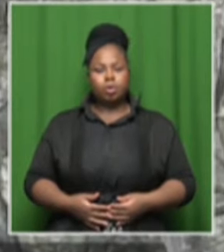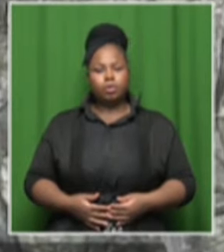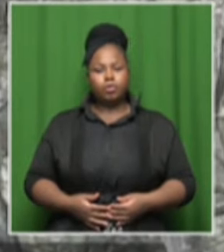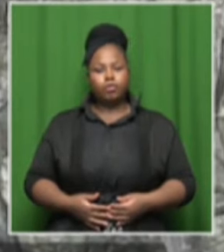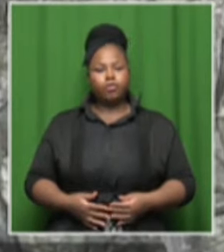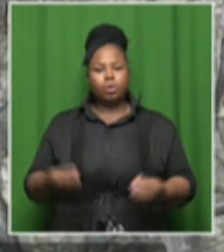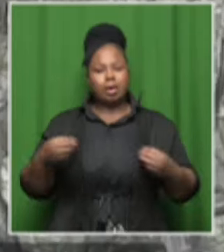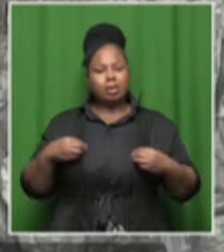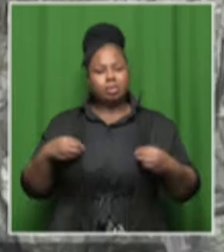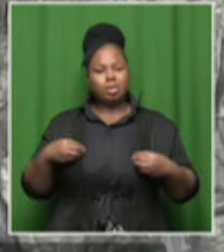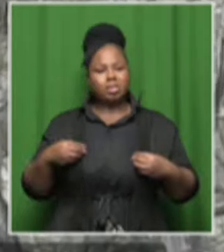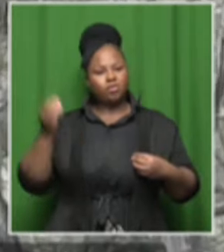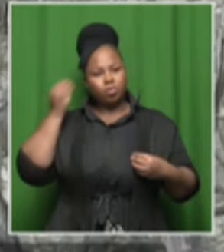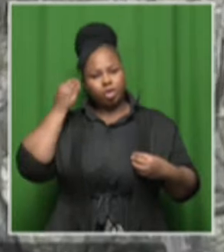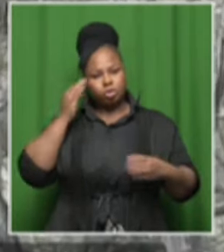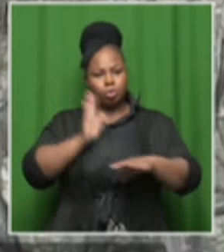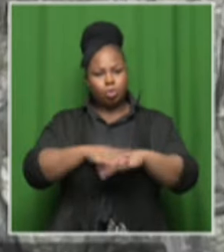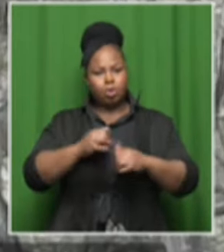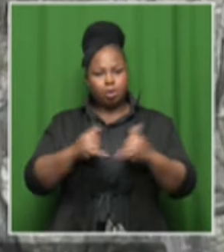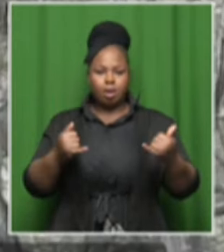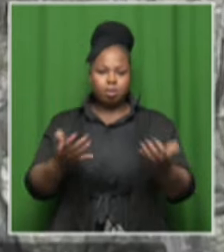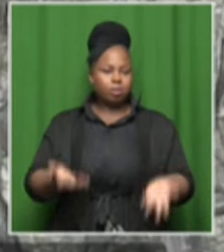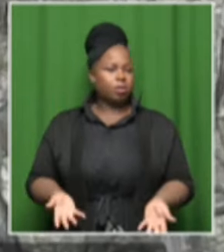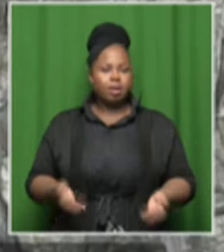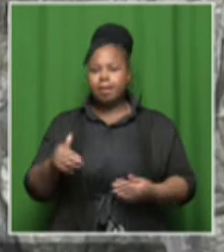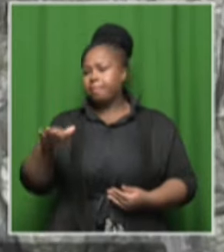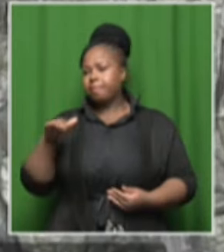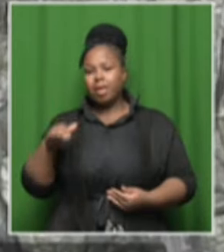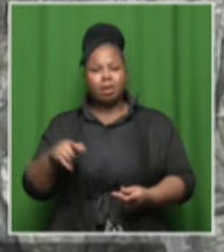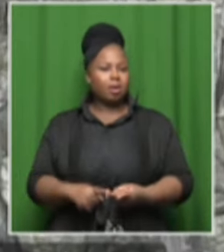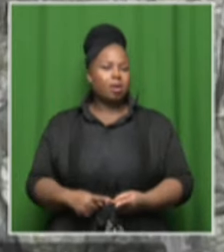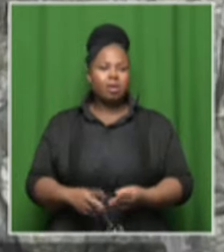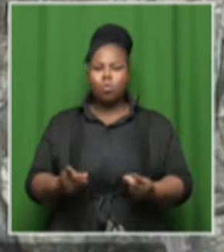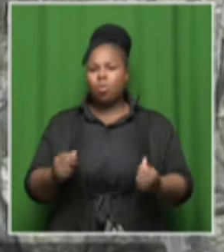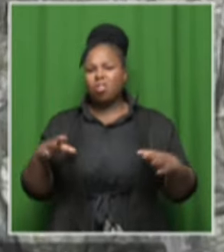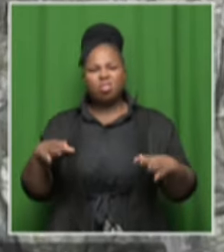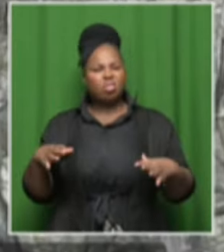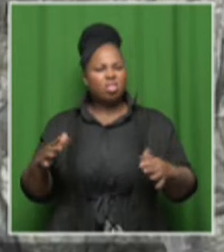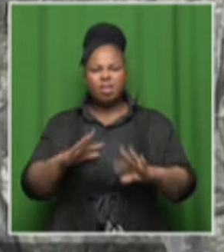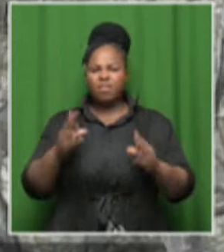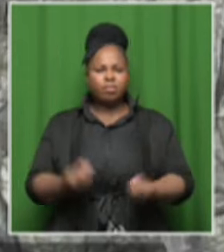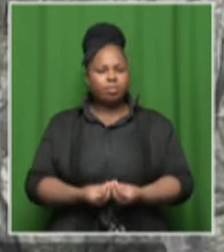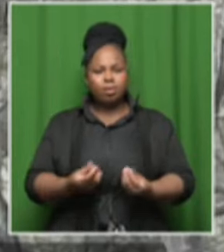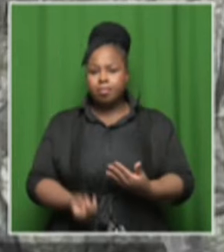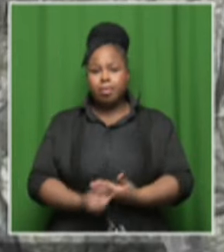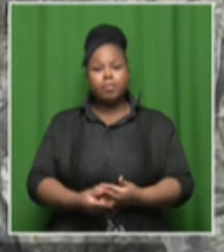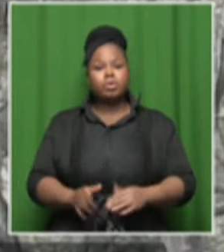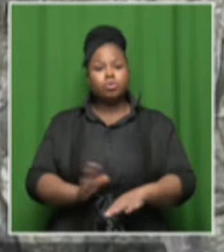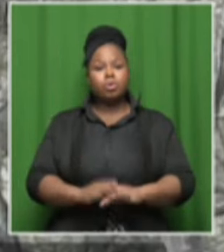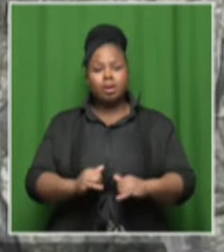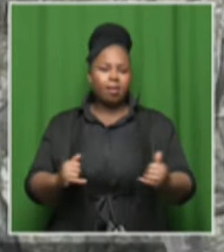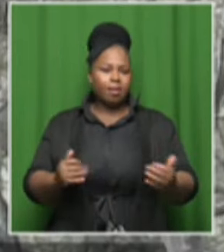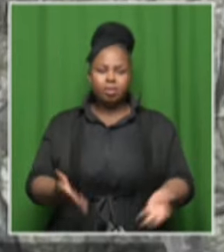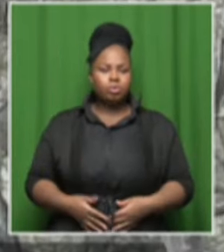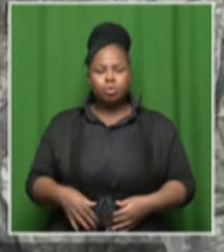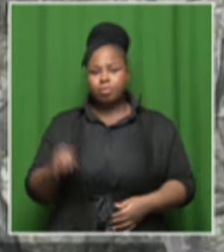assets becomes bigger and bigger. Our banking moves online, our wealth moves online, all of our services move online. Cyber criminals